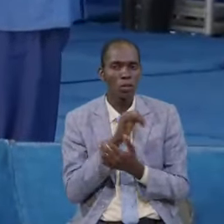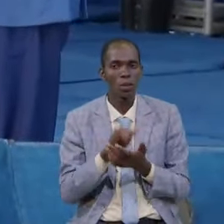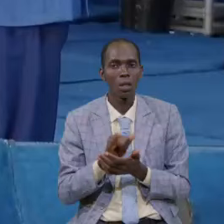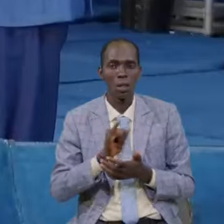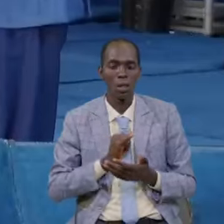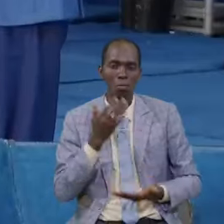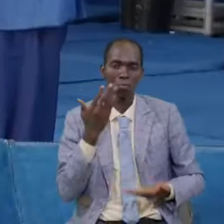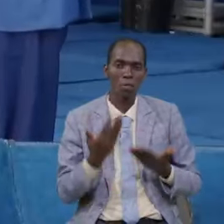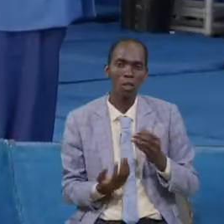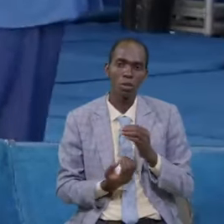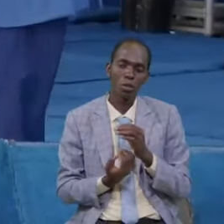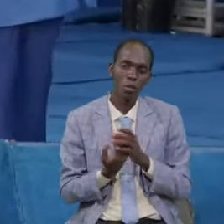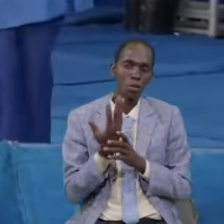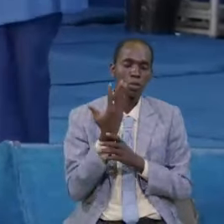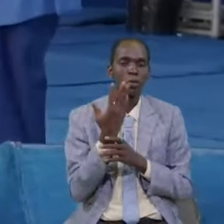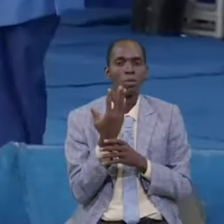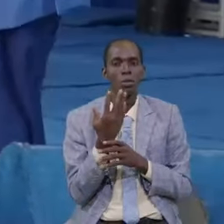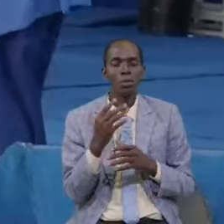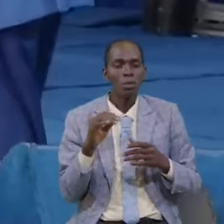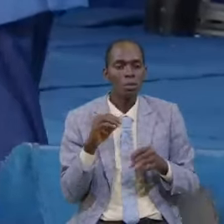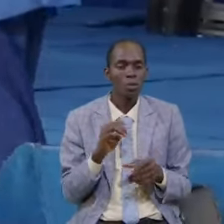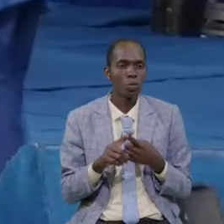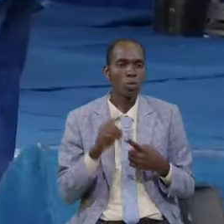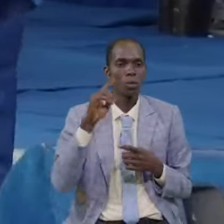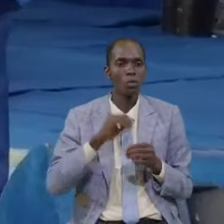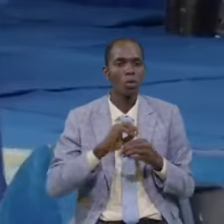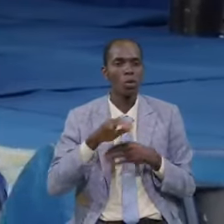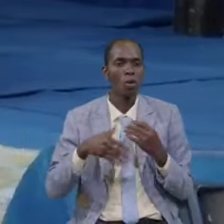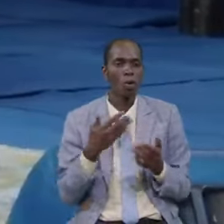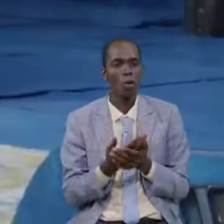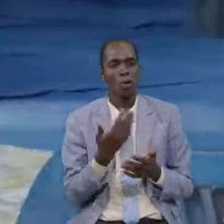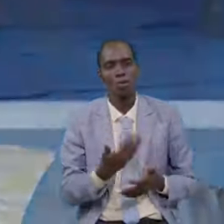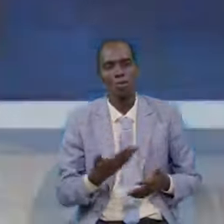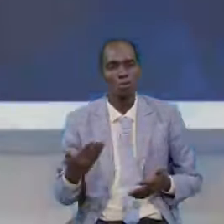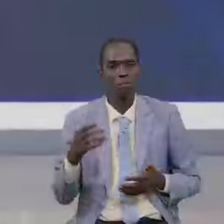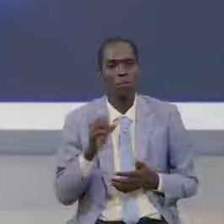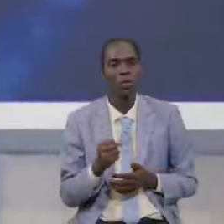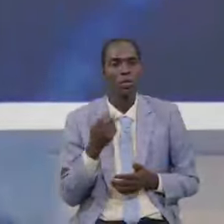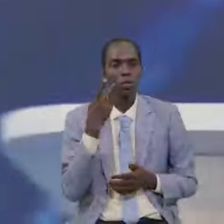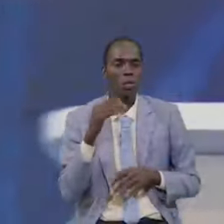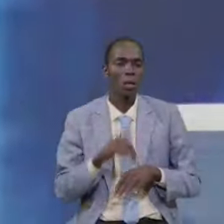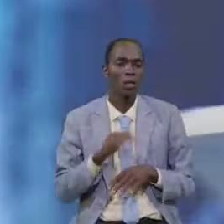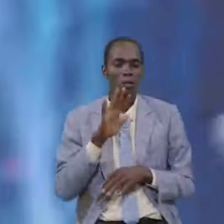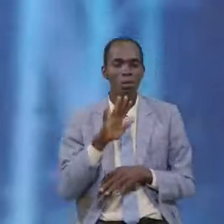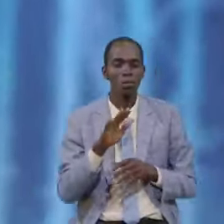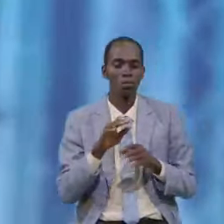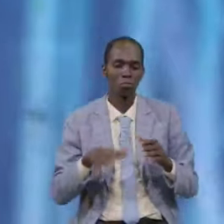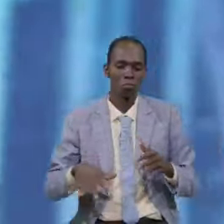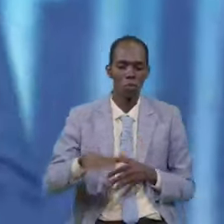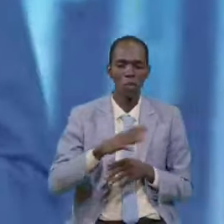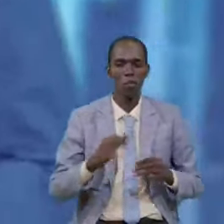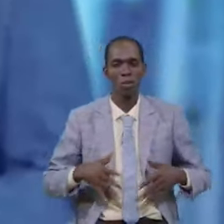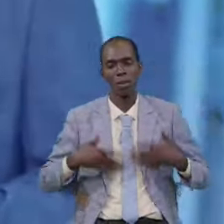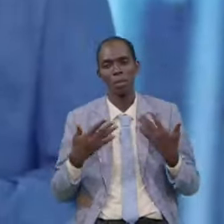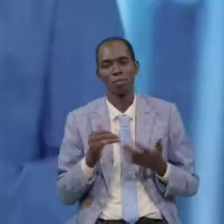him in all things. You look at all the areas of your life, I need growth there. I'm slow.